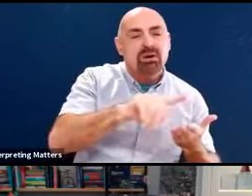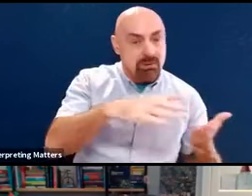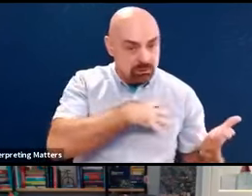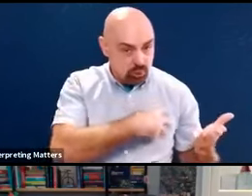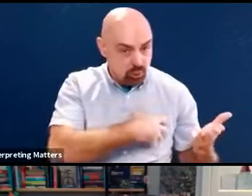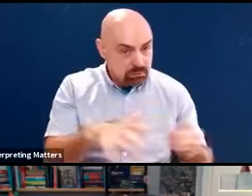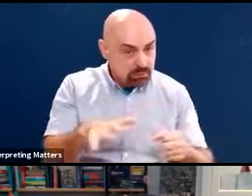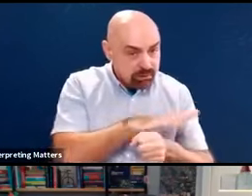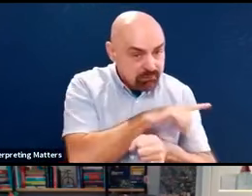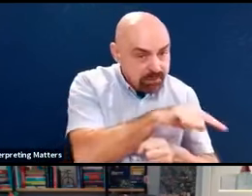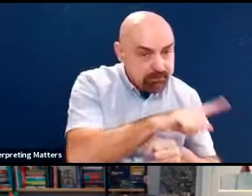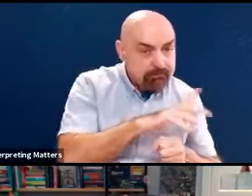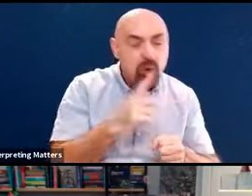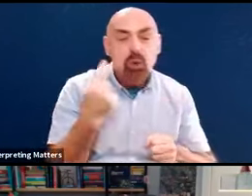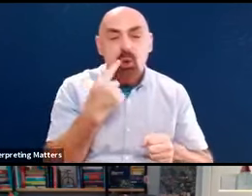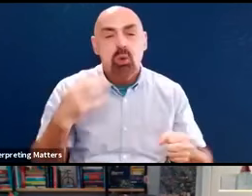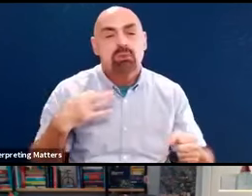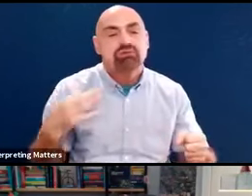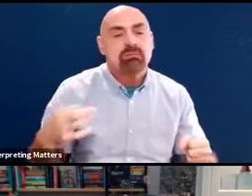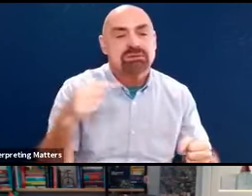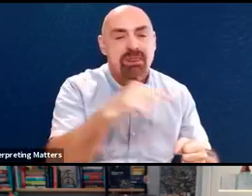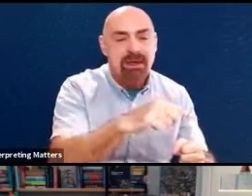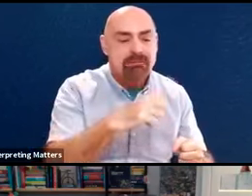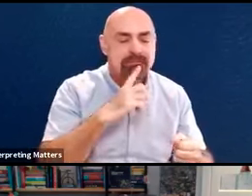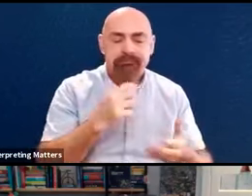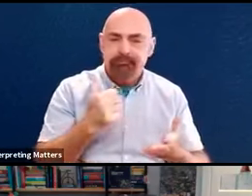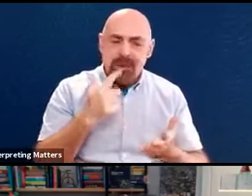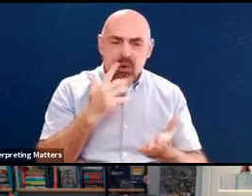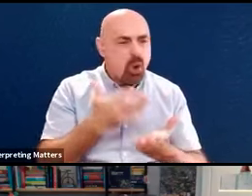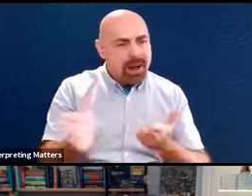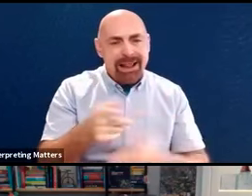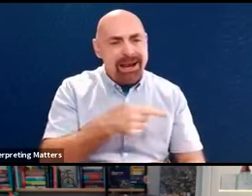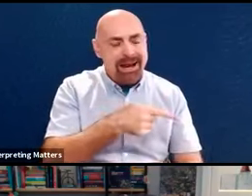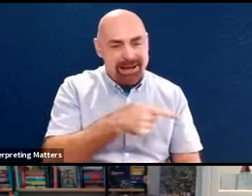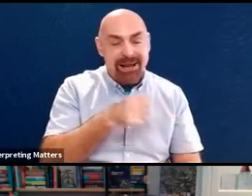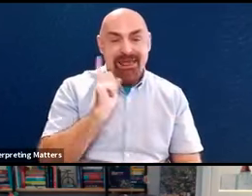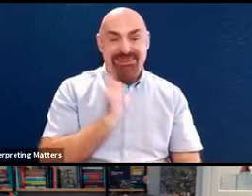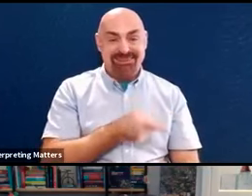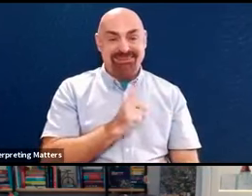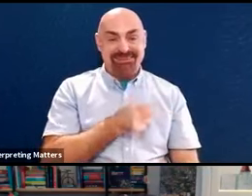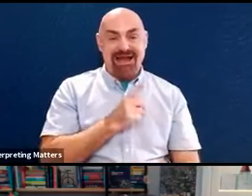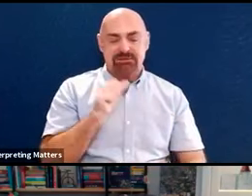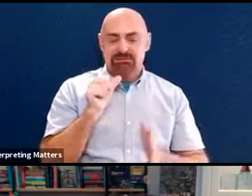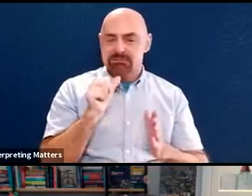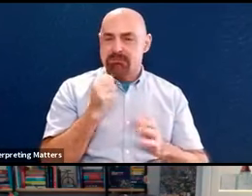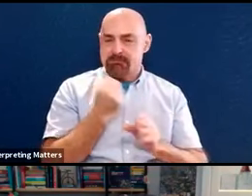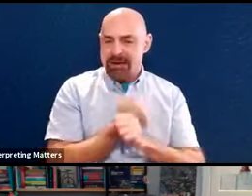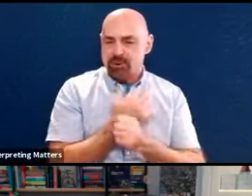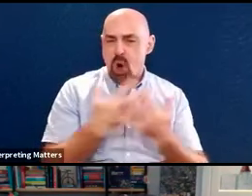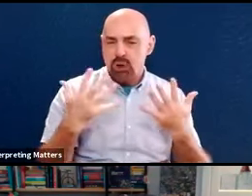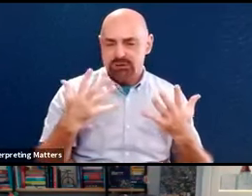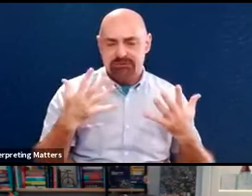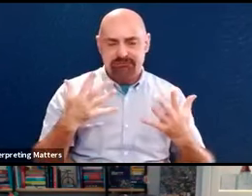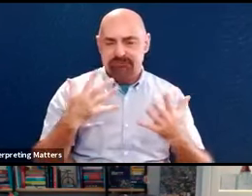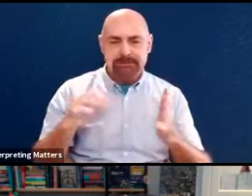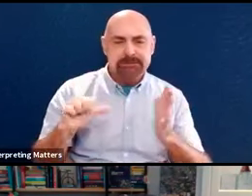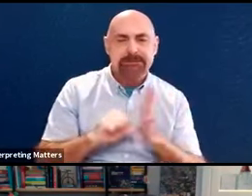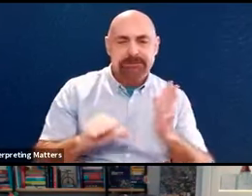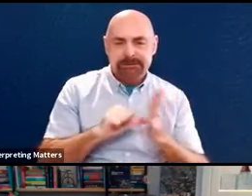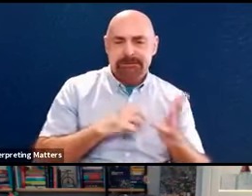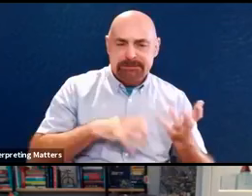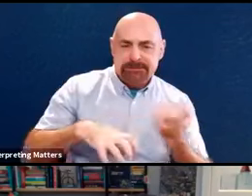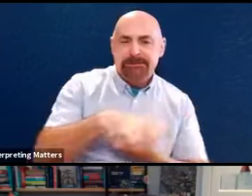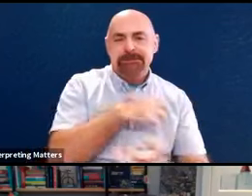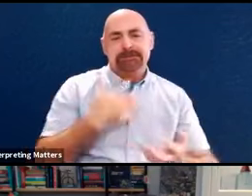going to represent them is very unclear. And this is causing also a lot of dispossession, a lot of, you